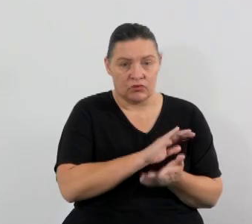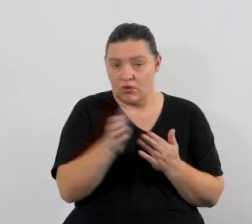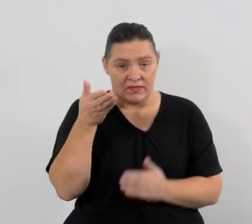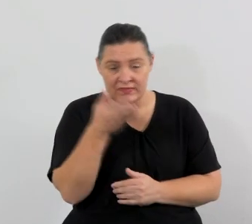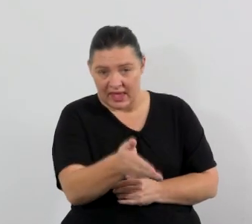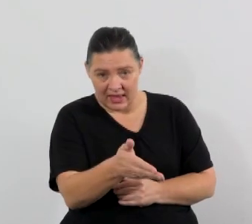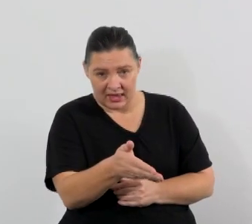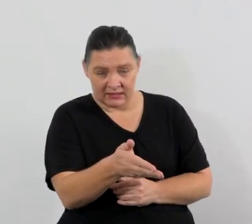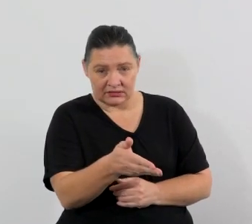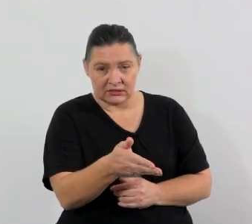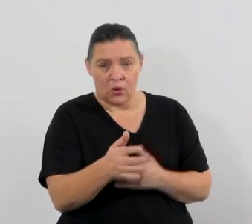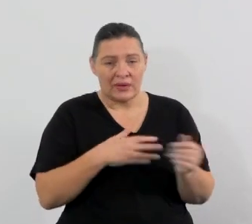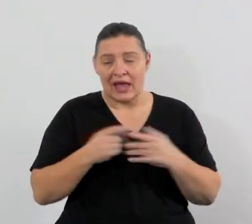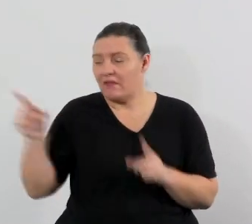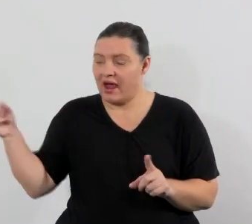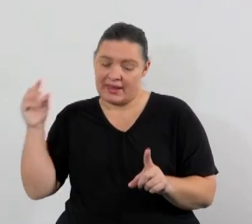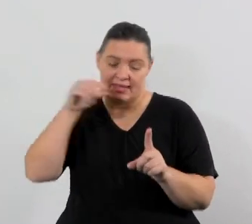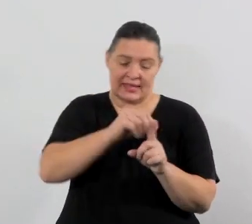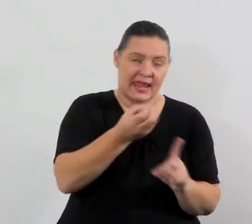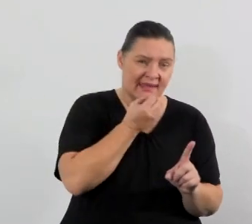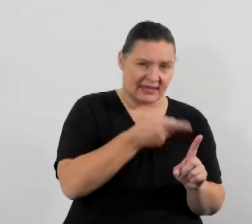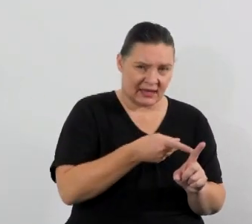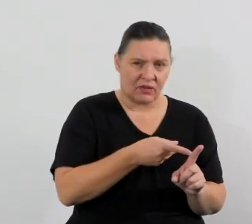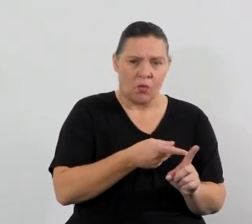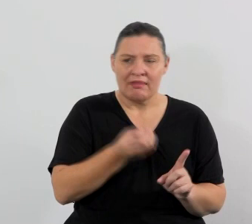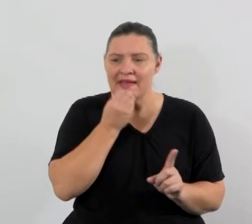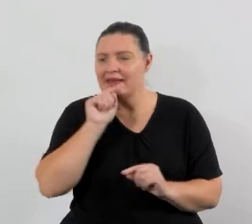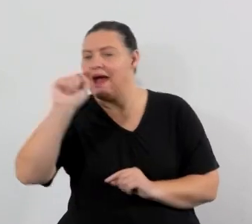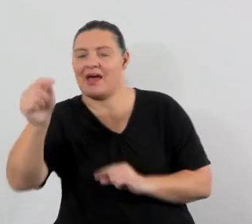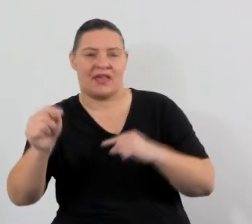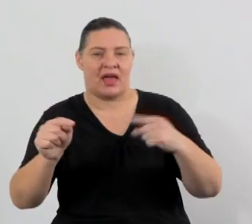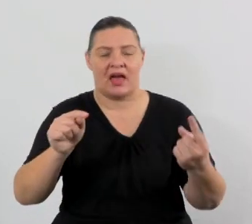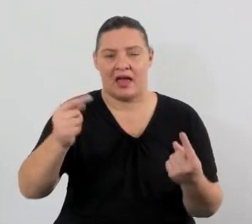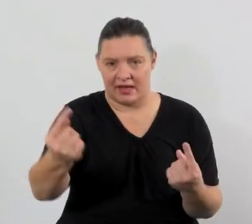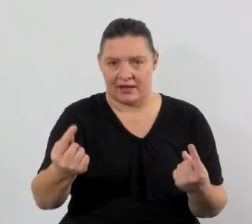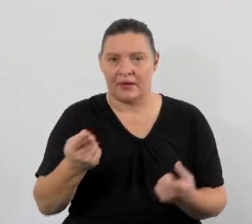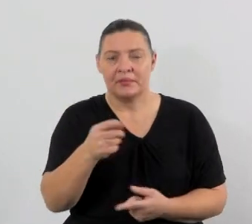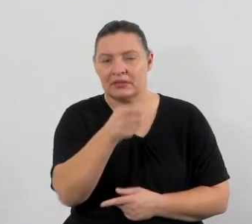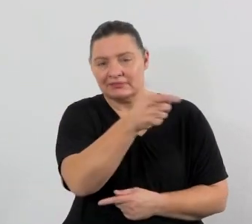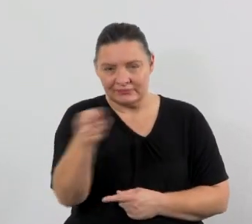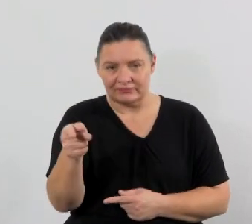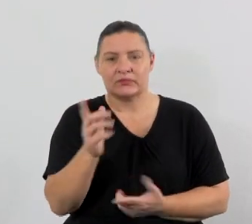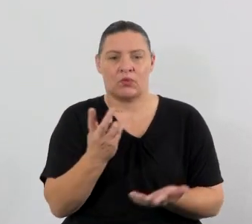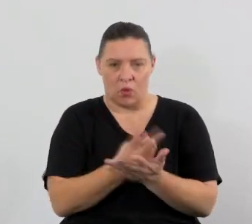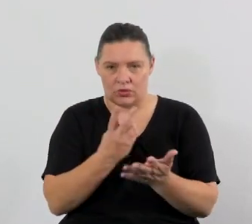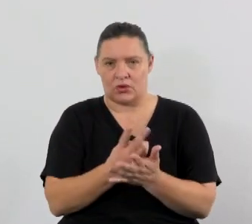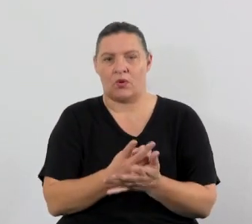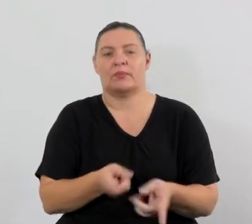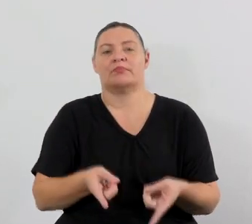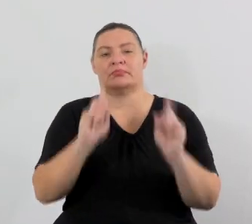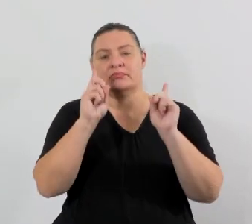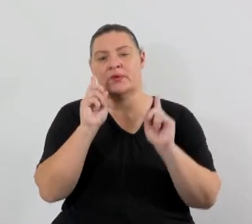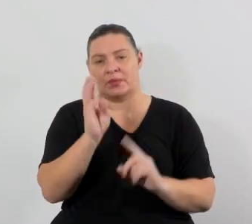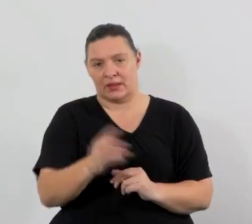are not there, then whichever organisms feed on them will start eating other organisms, and those other organisms will also